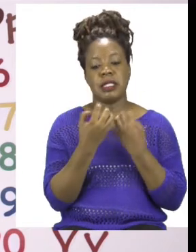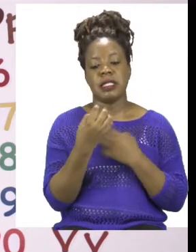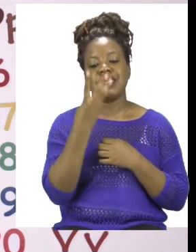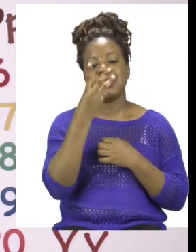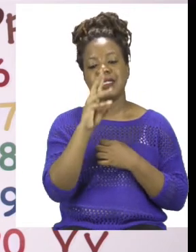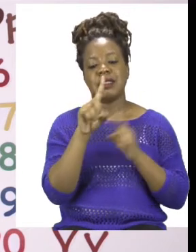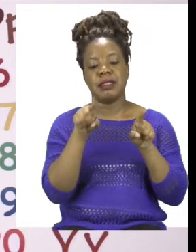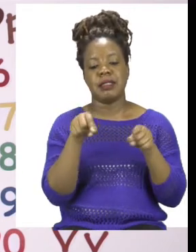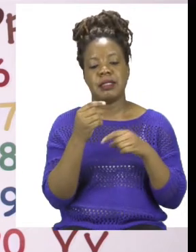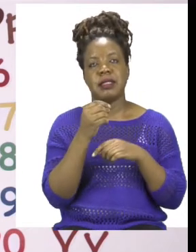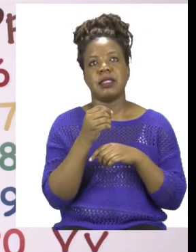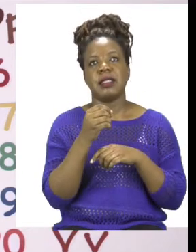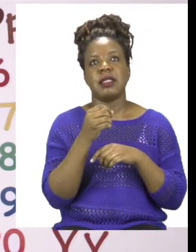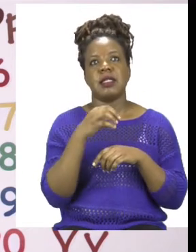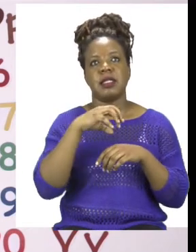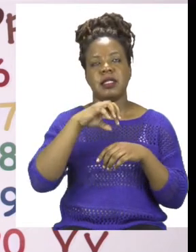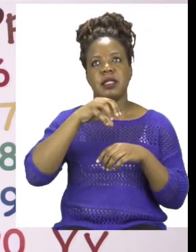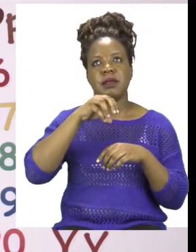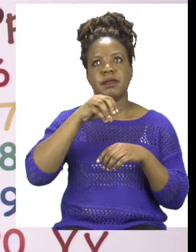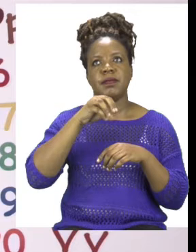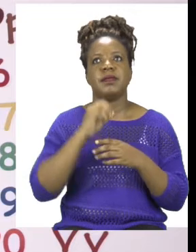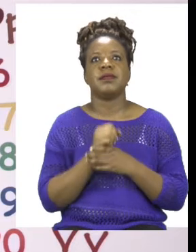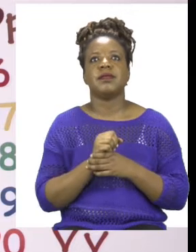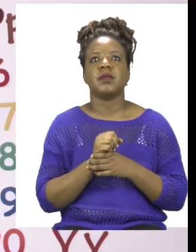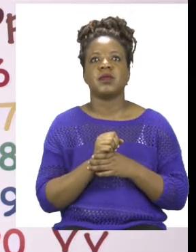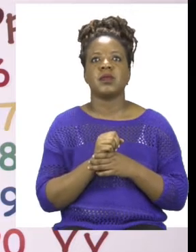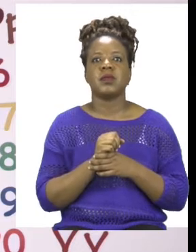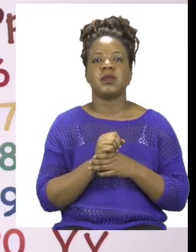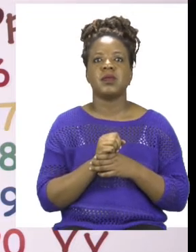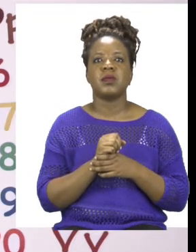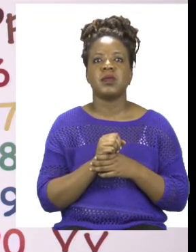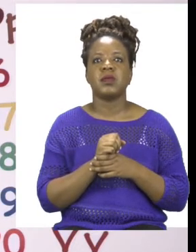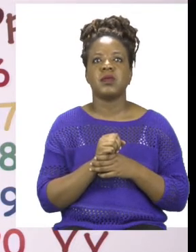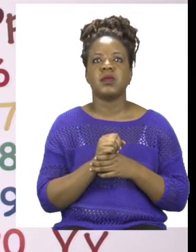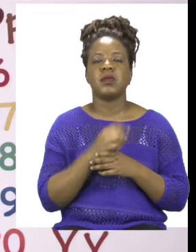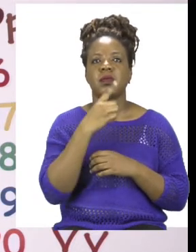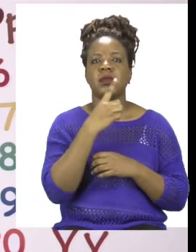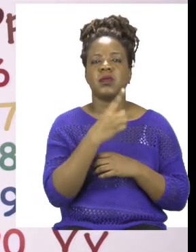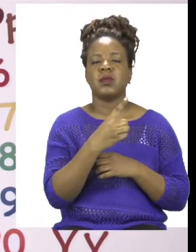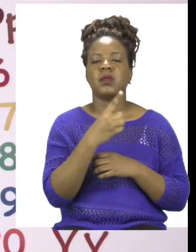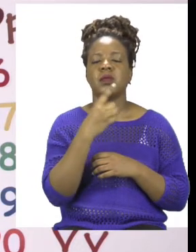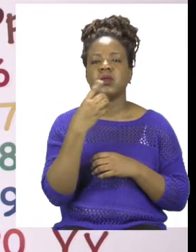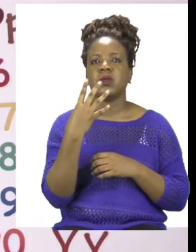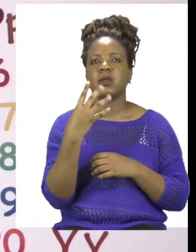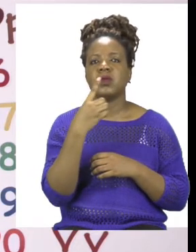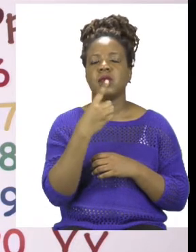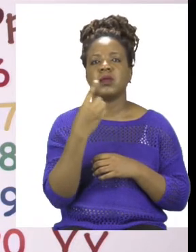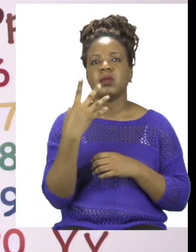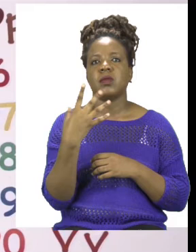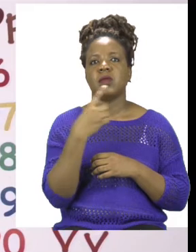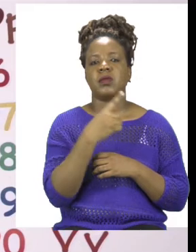aside and then we say 13 is already there. Then we say 14,